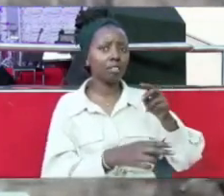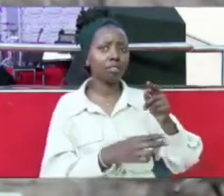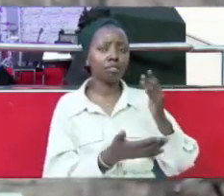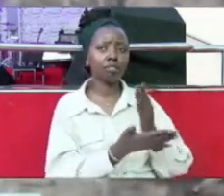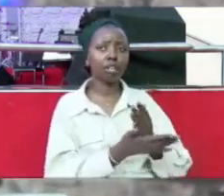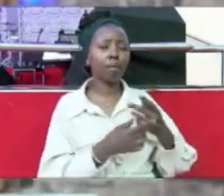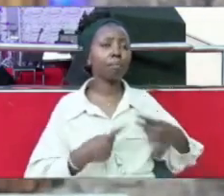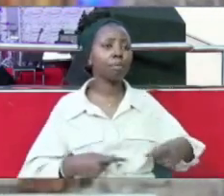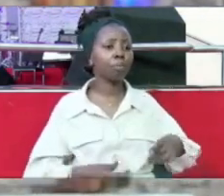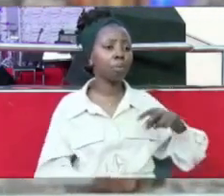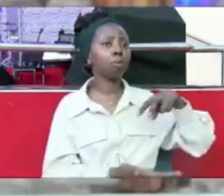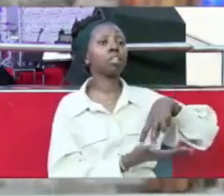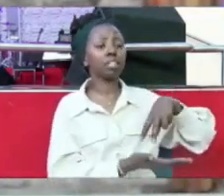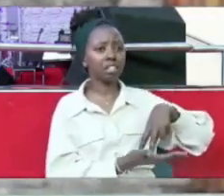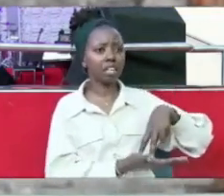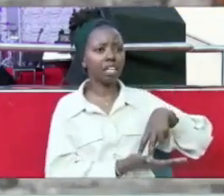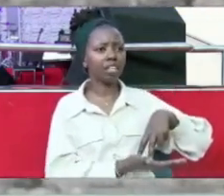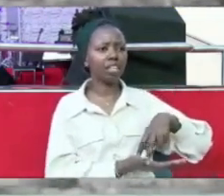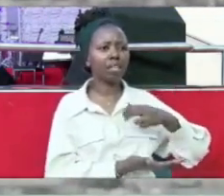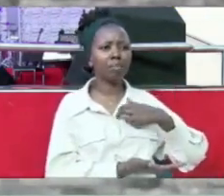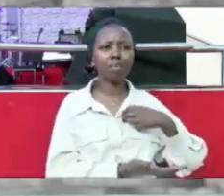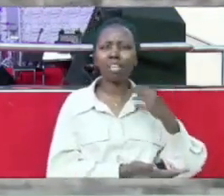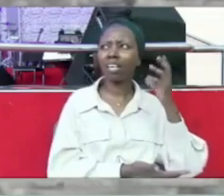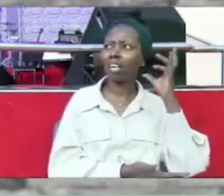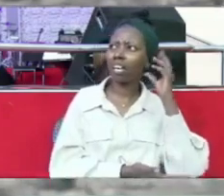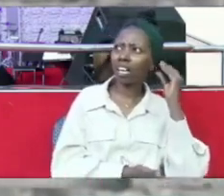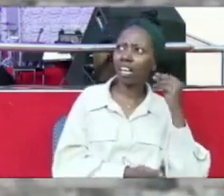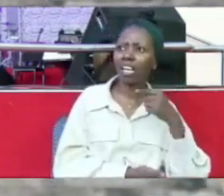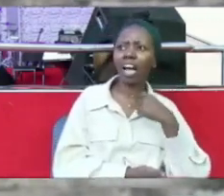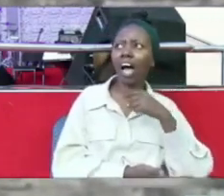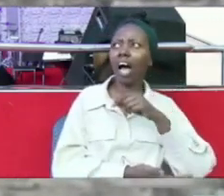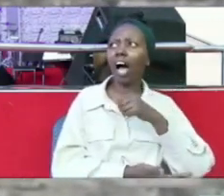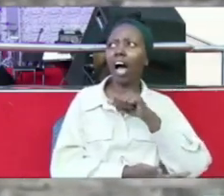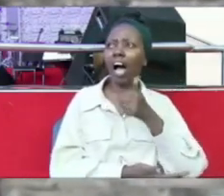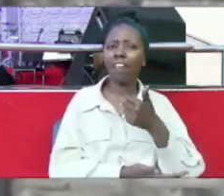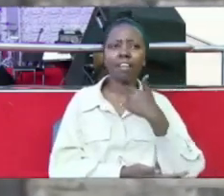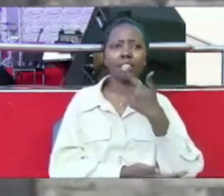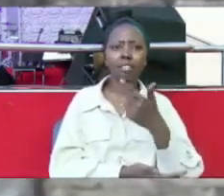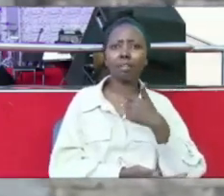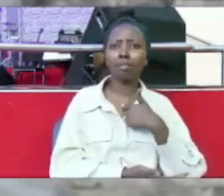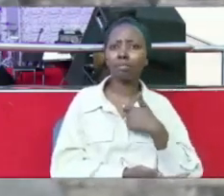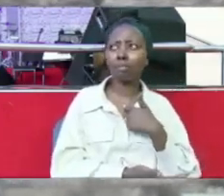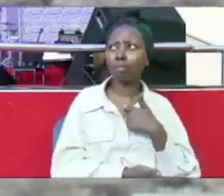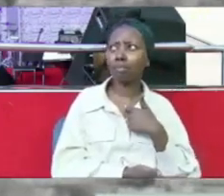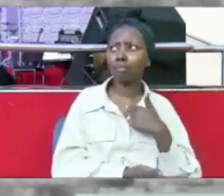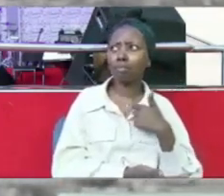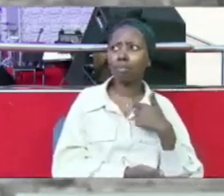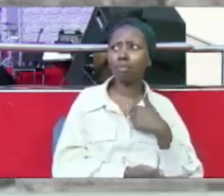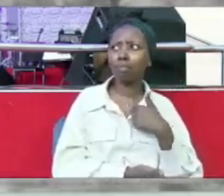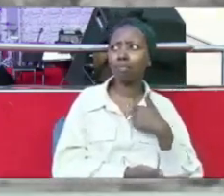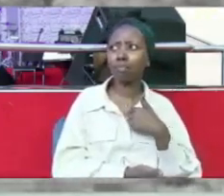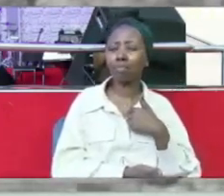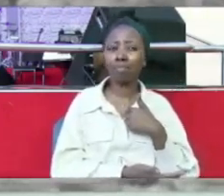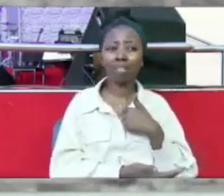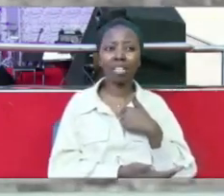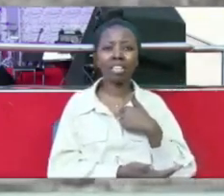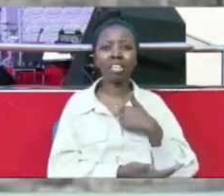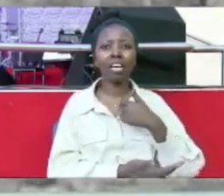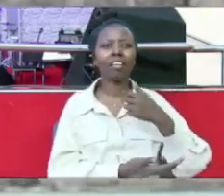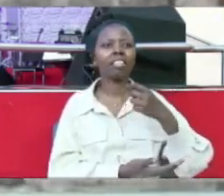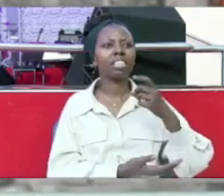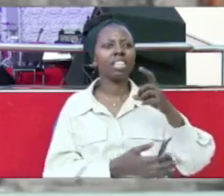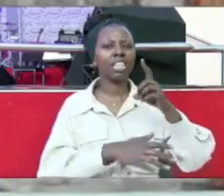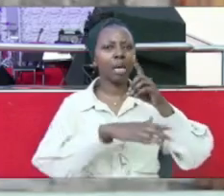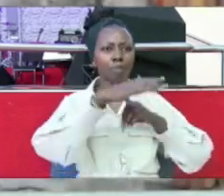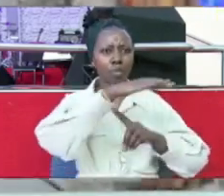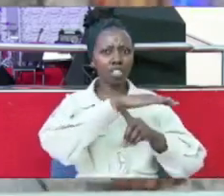watu wengine wakawa pia wanasimama. And I could hear others say that I'm a deputy in this school and I know I'm known to this principal. Mnakasikia mwingine akasema mimi ni naibu